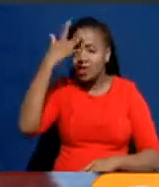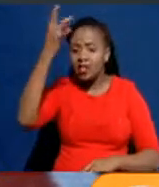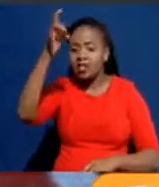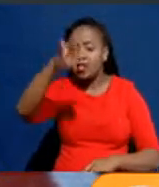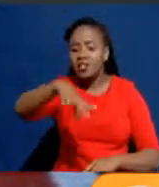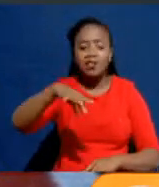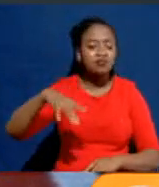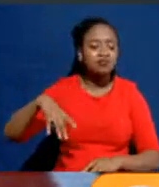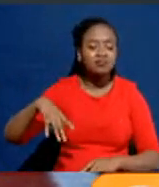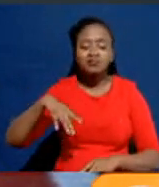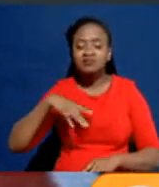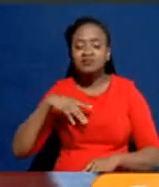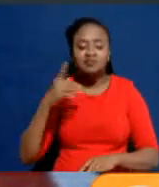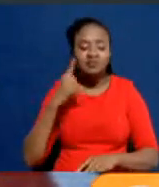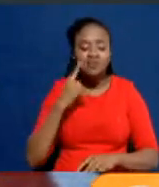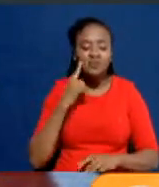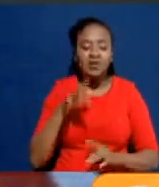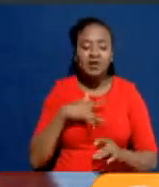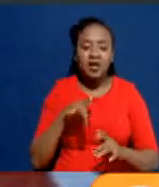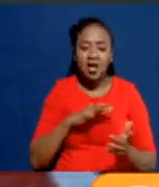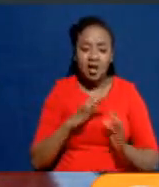see what you can catch.